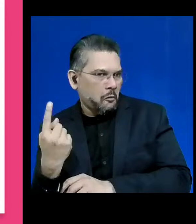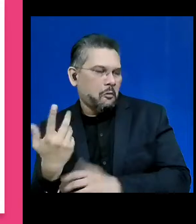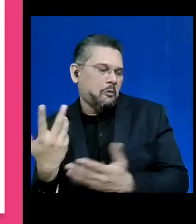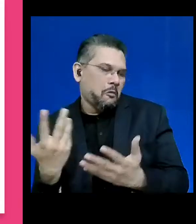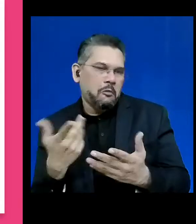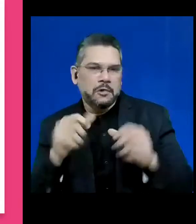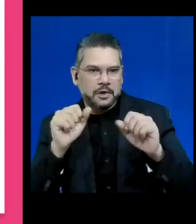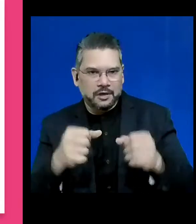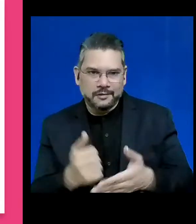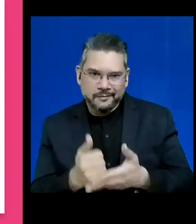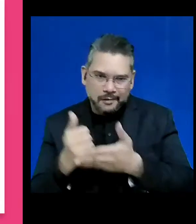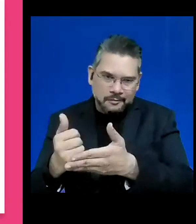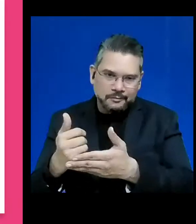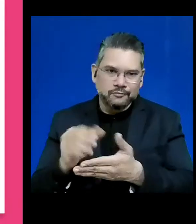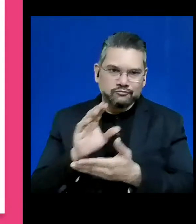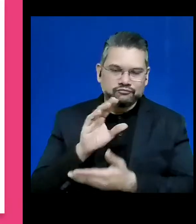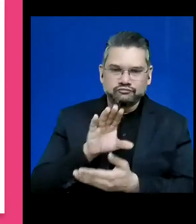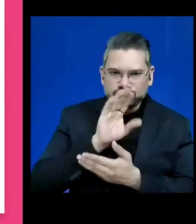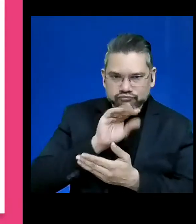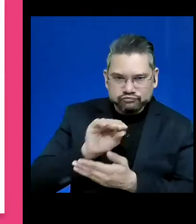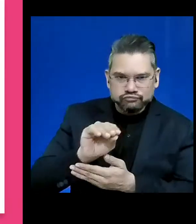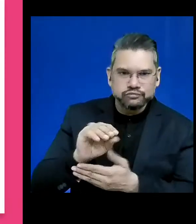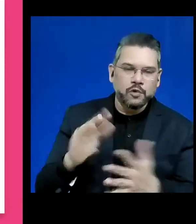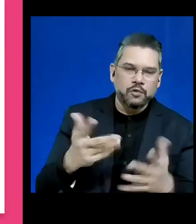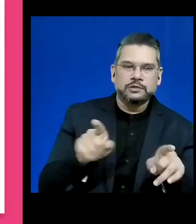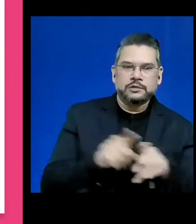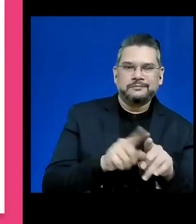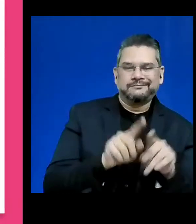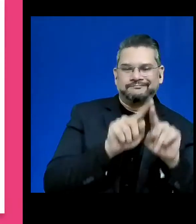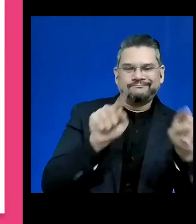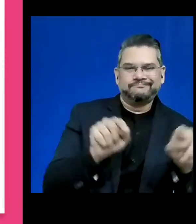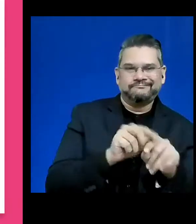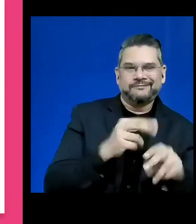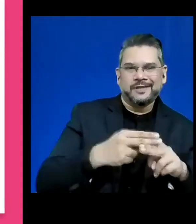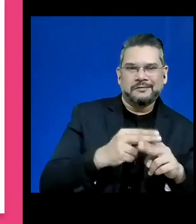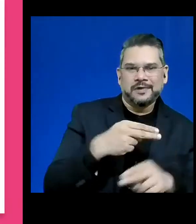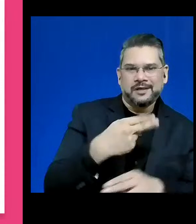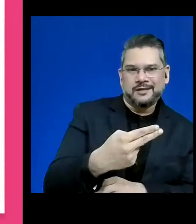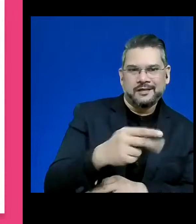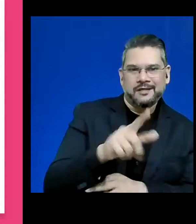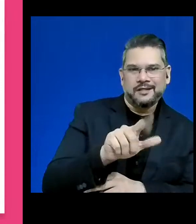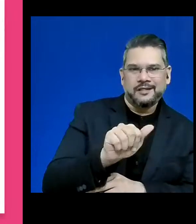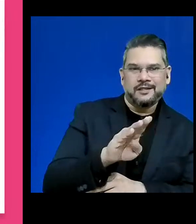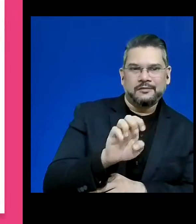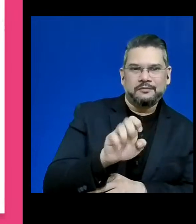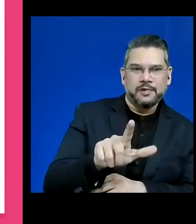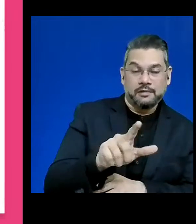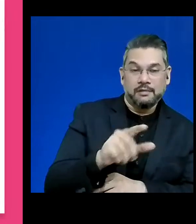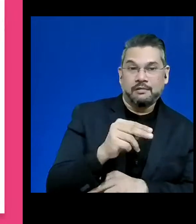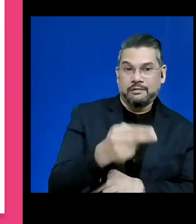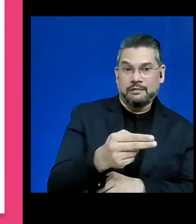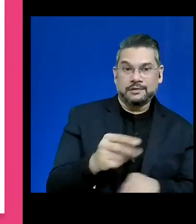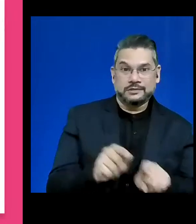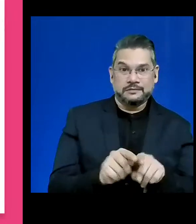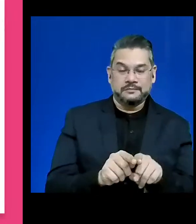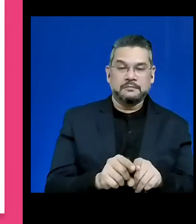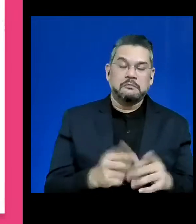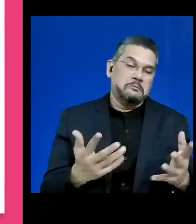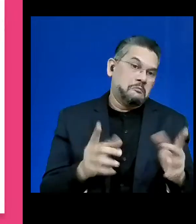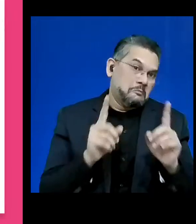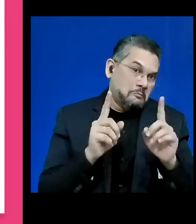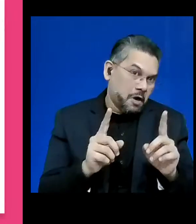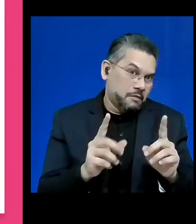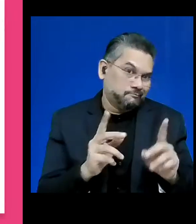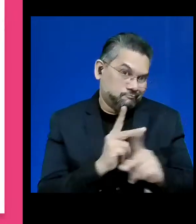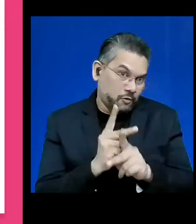interactive elements to provide a label for something, though I would use that with caution because